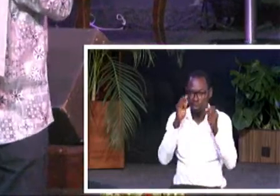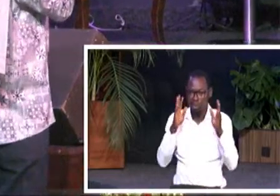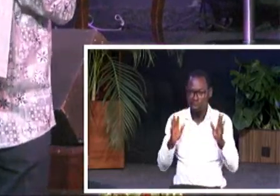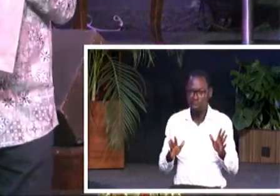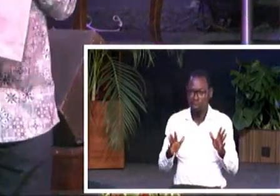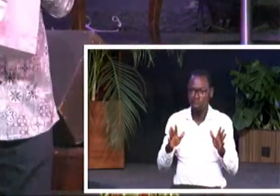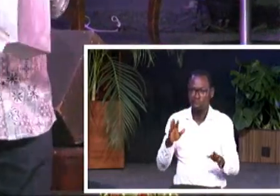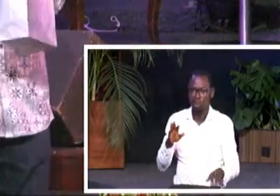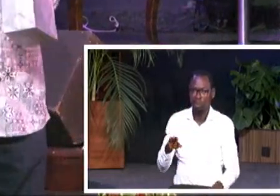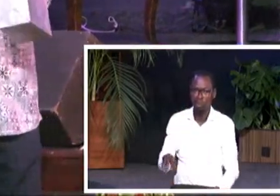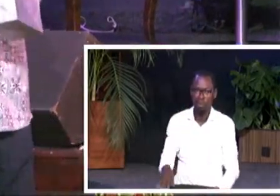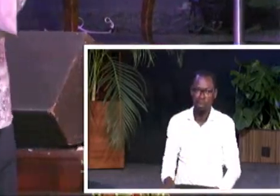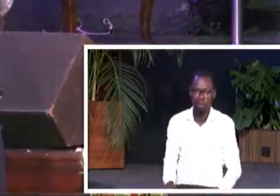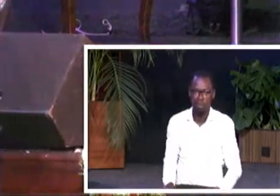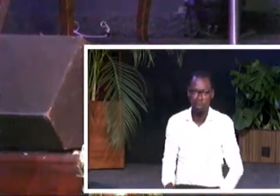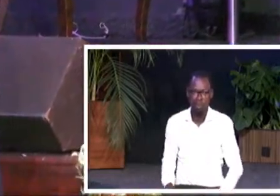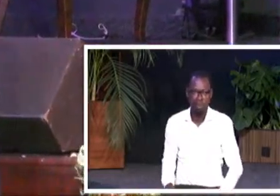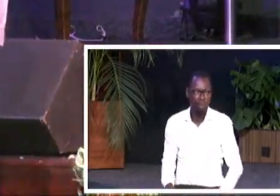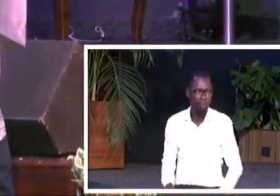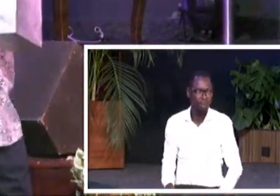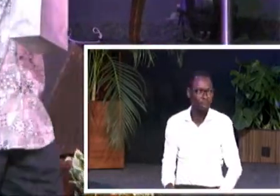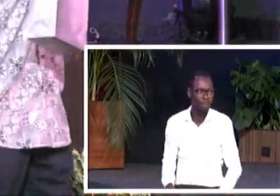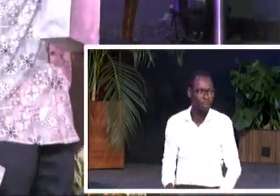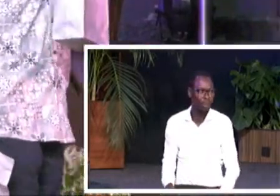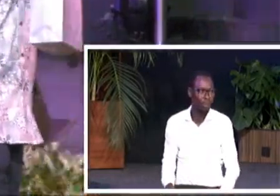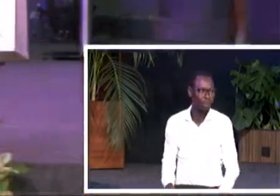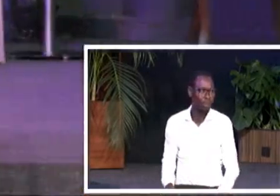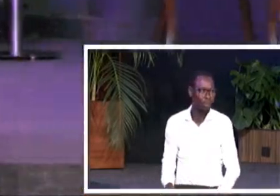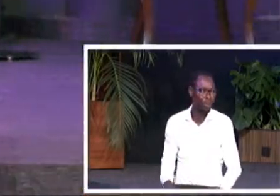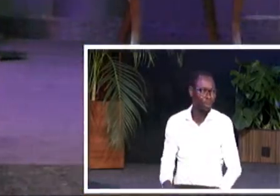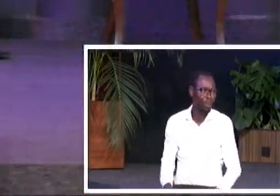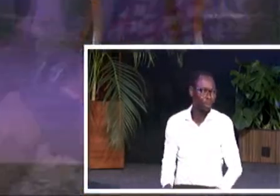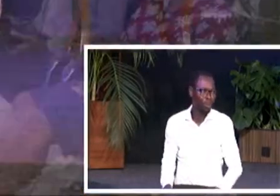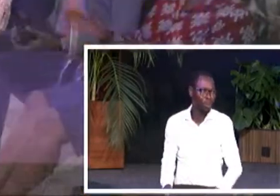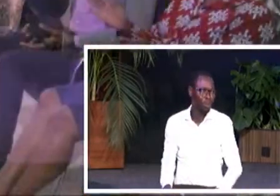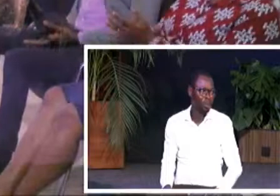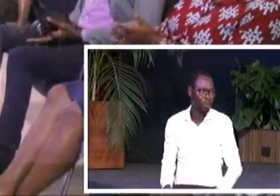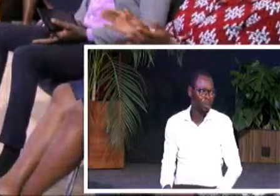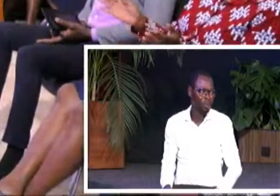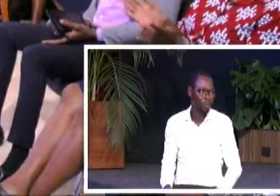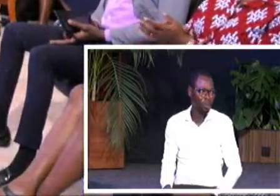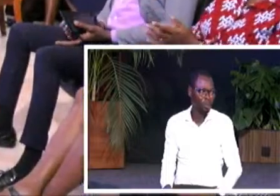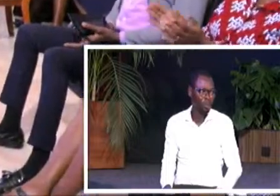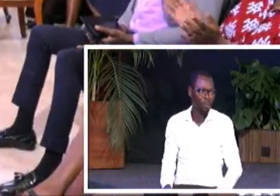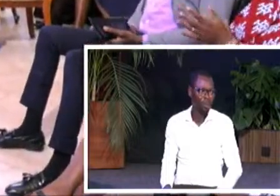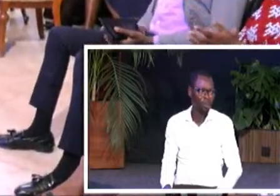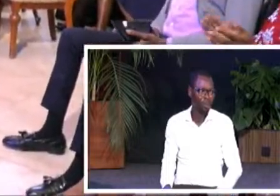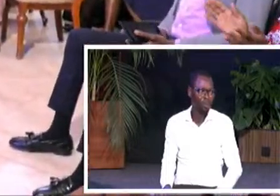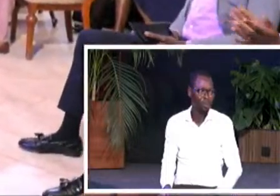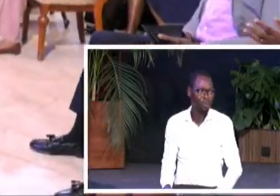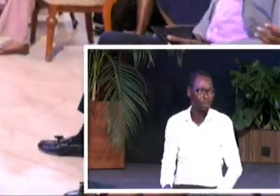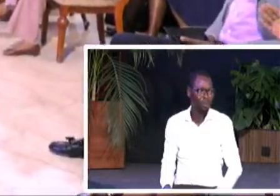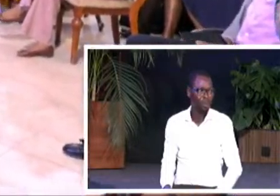Edna Enambuaving, your husband's birthday is today, and you won. I can't. How do you do it?